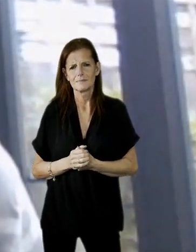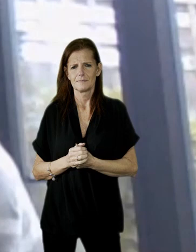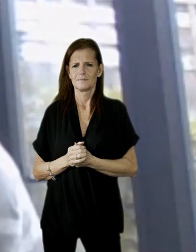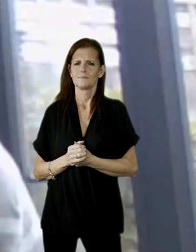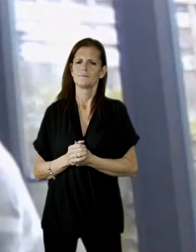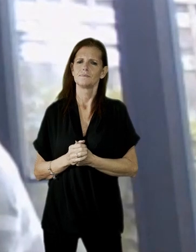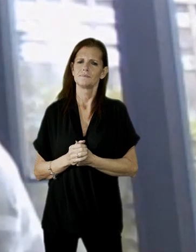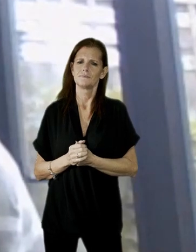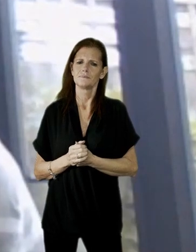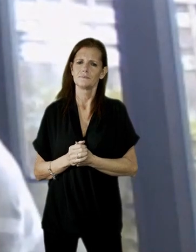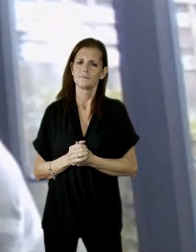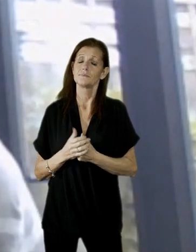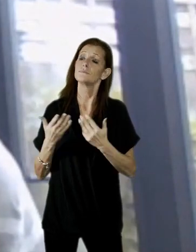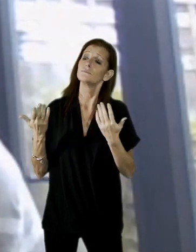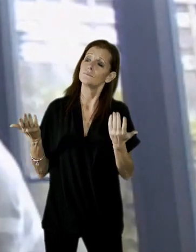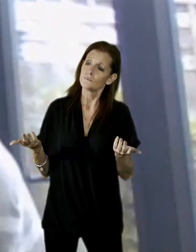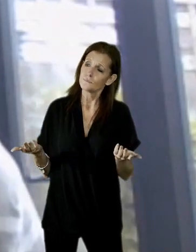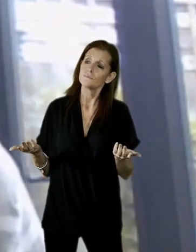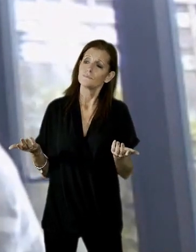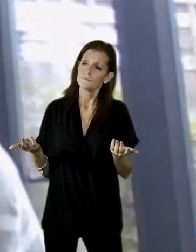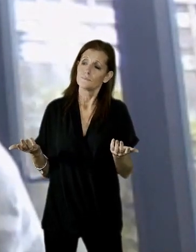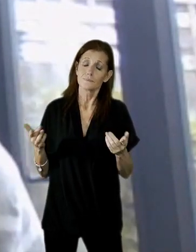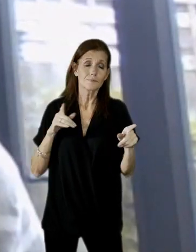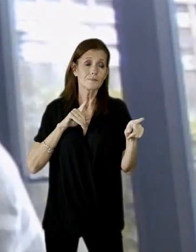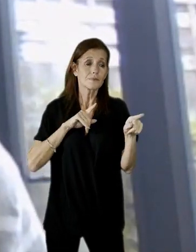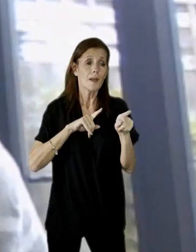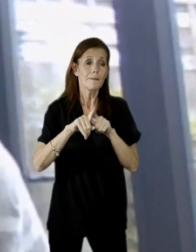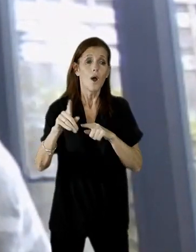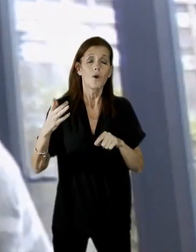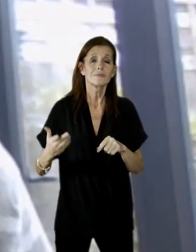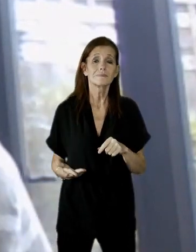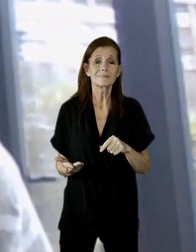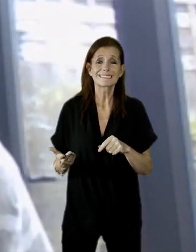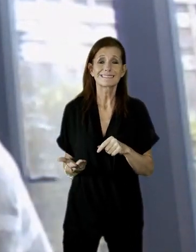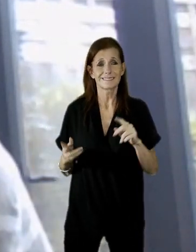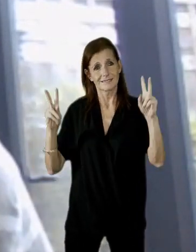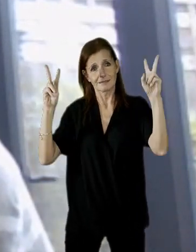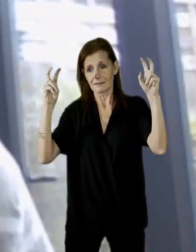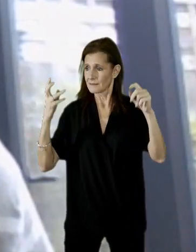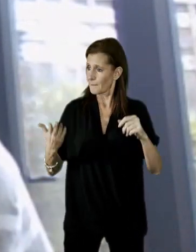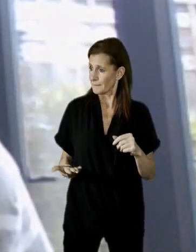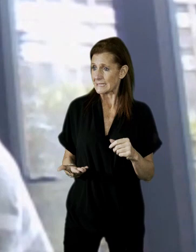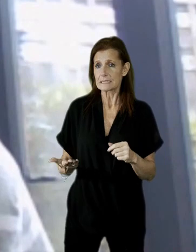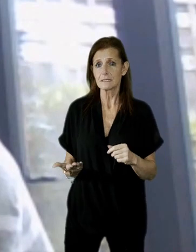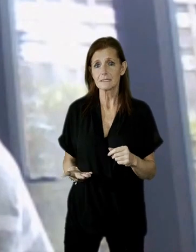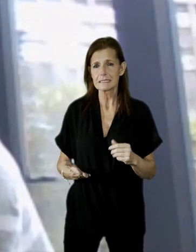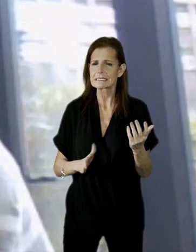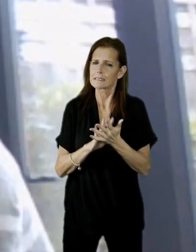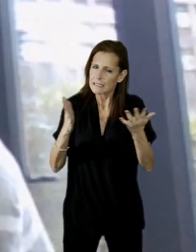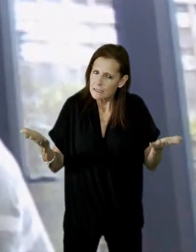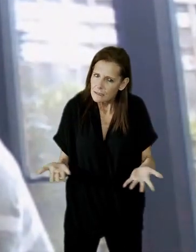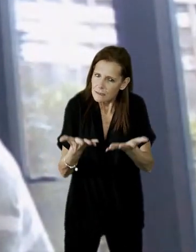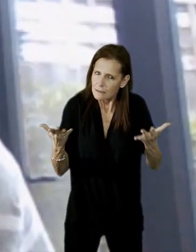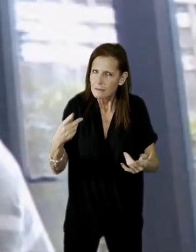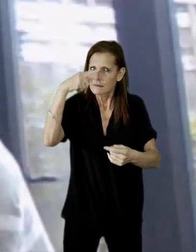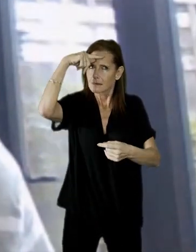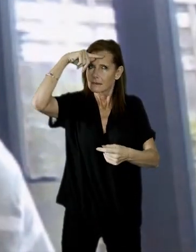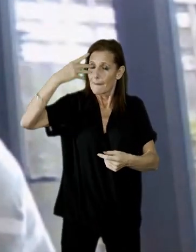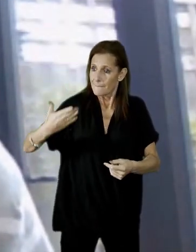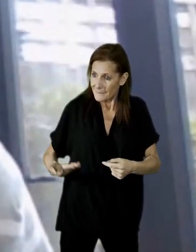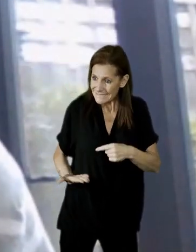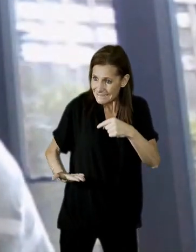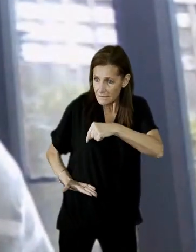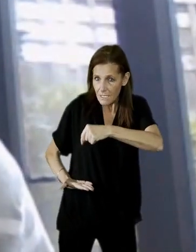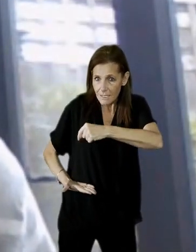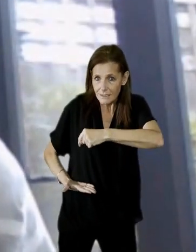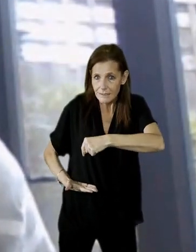businesses are commercial operations, so we need to push the business case, which you mentioned. There is a very strong business case. We know that